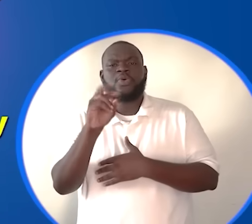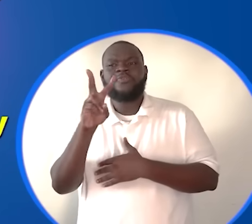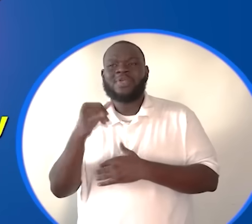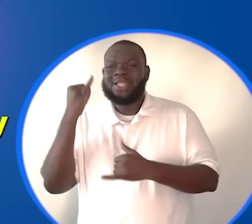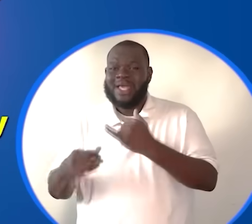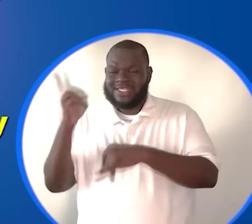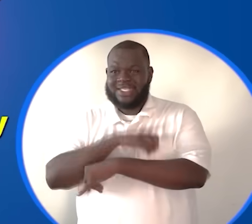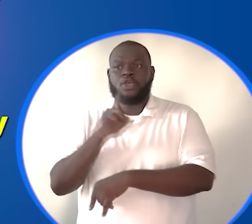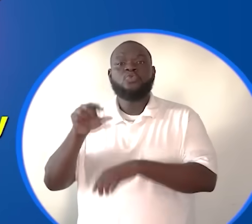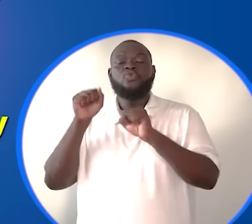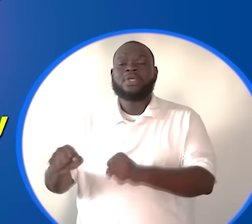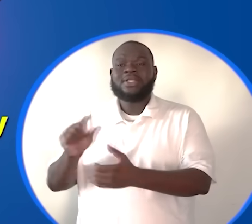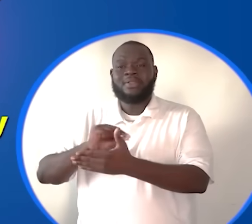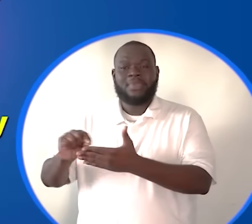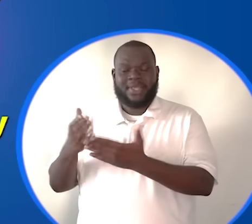information, contact GCOM at